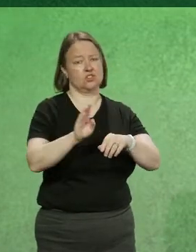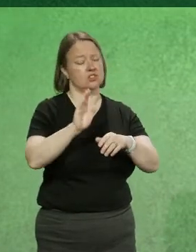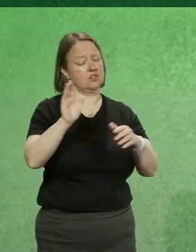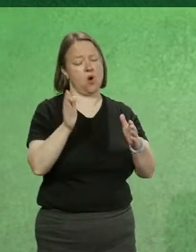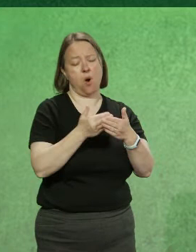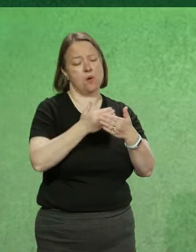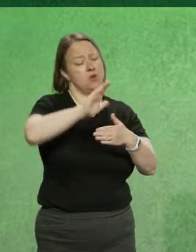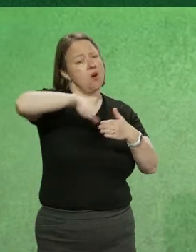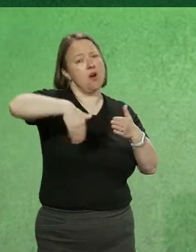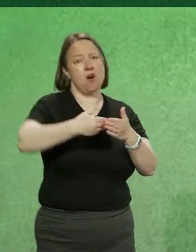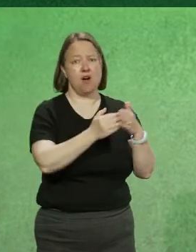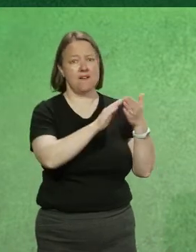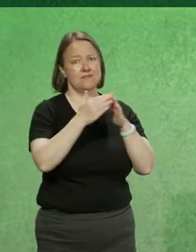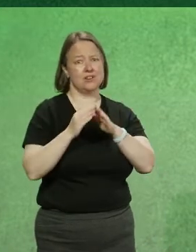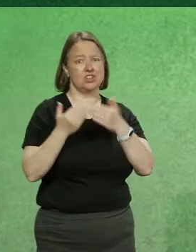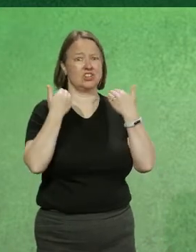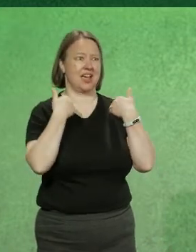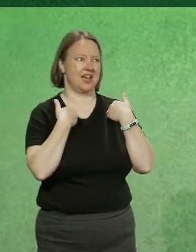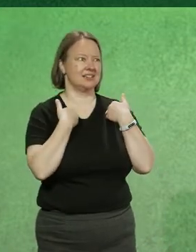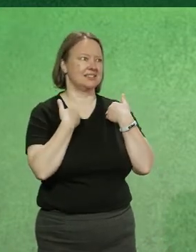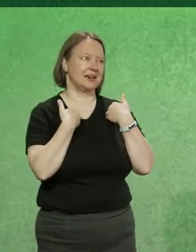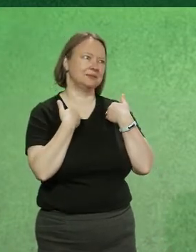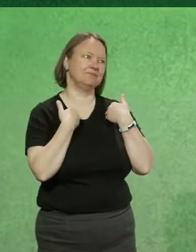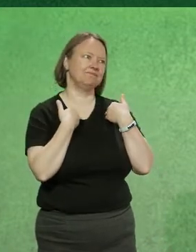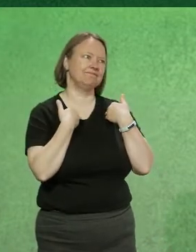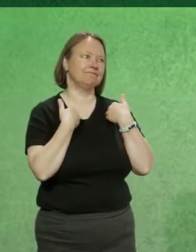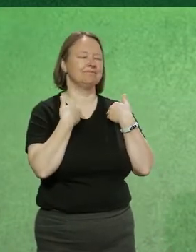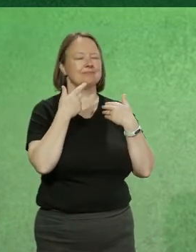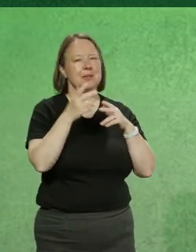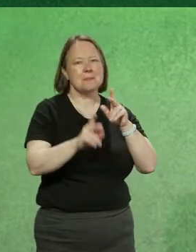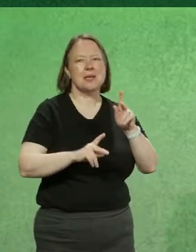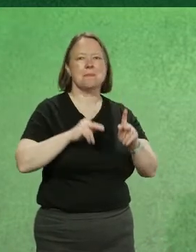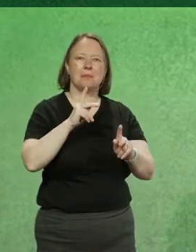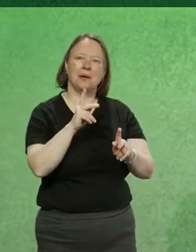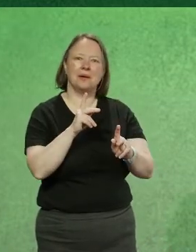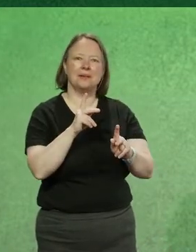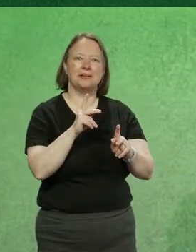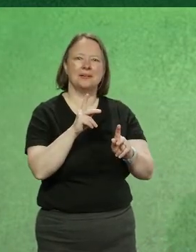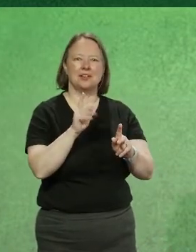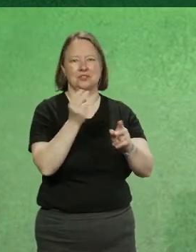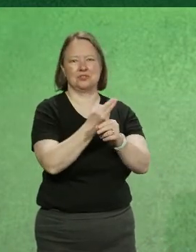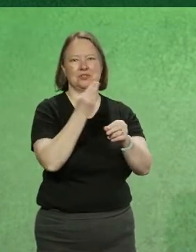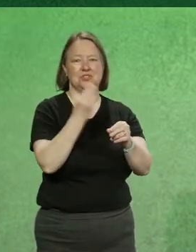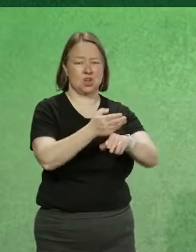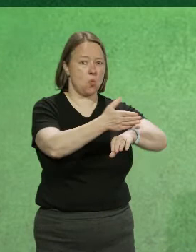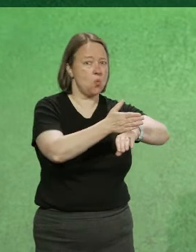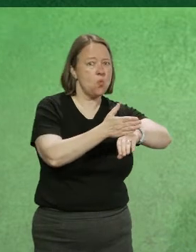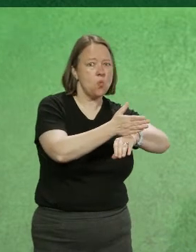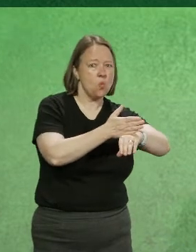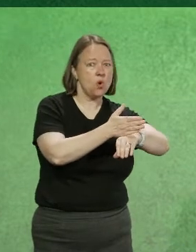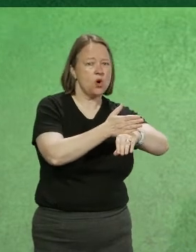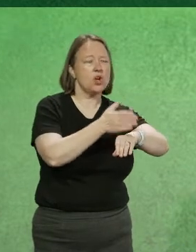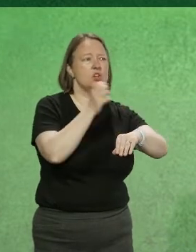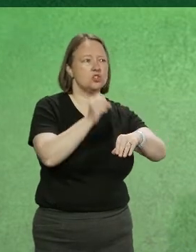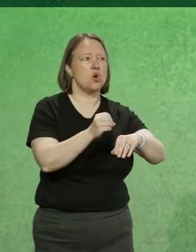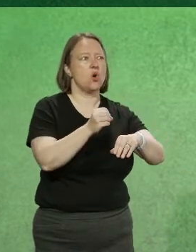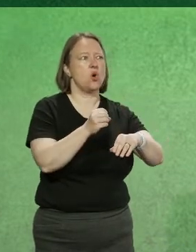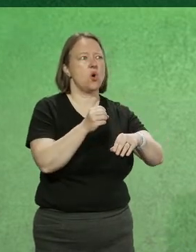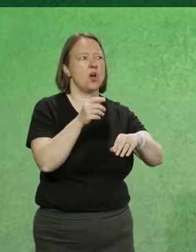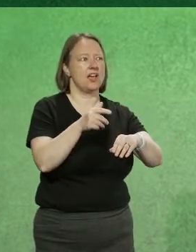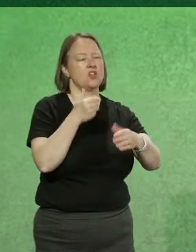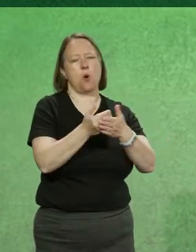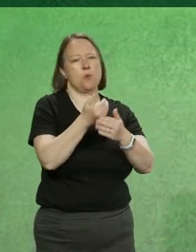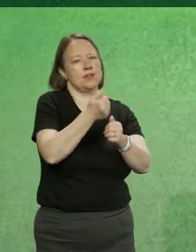village has like people making use of wood around. So there are sawdust